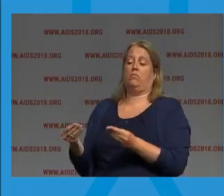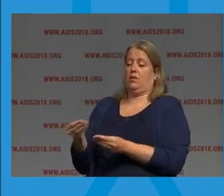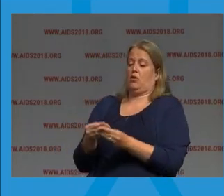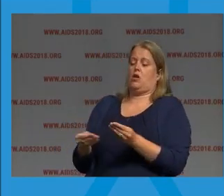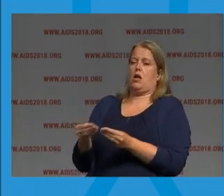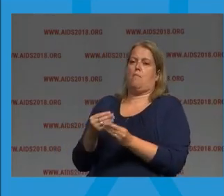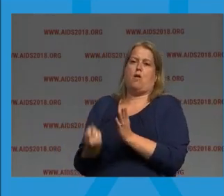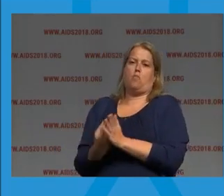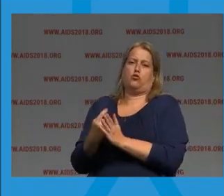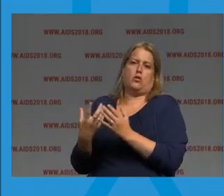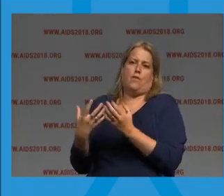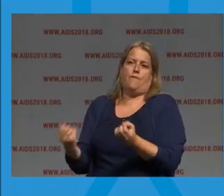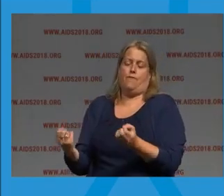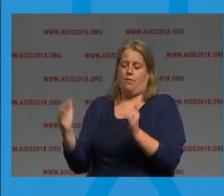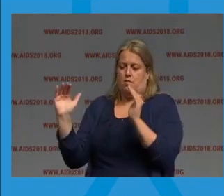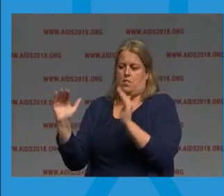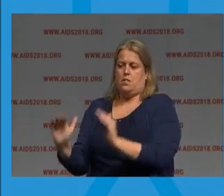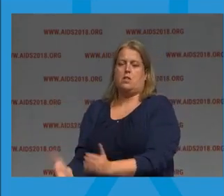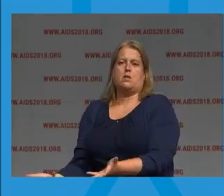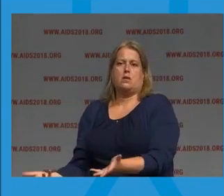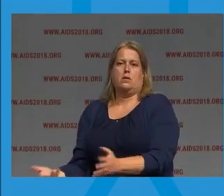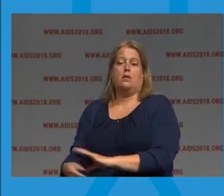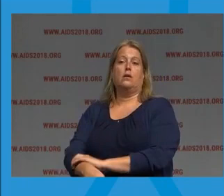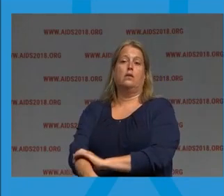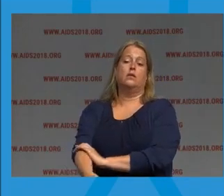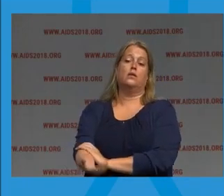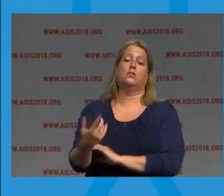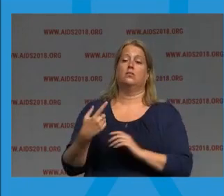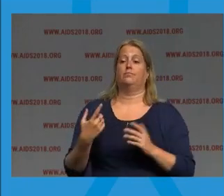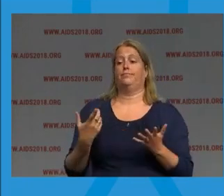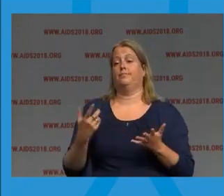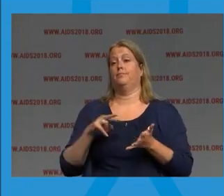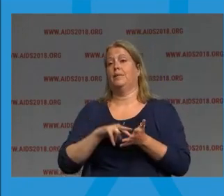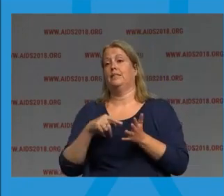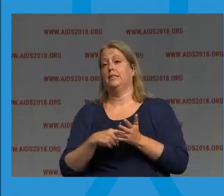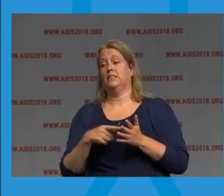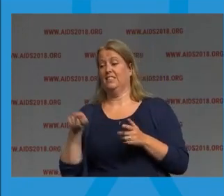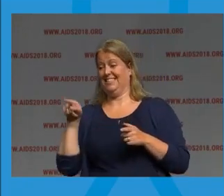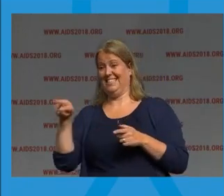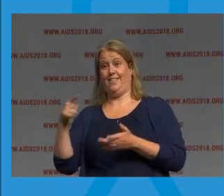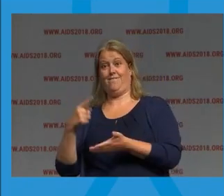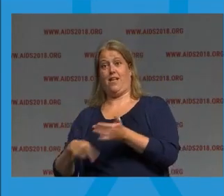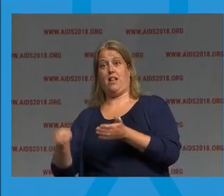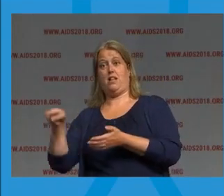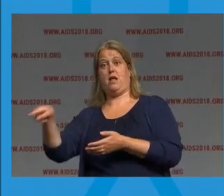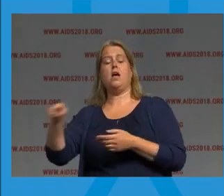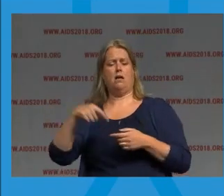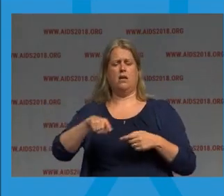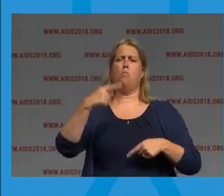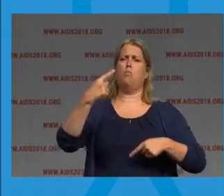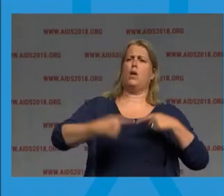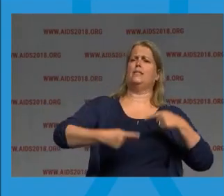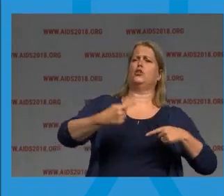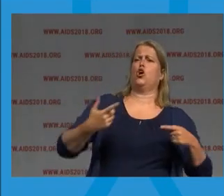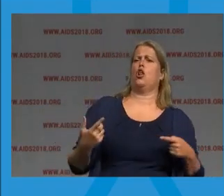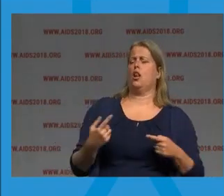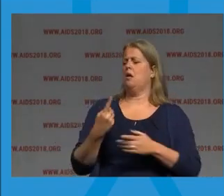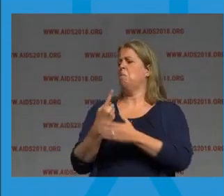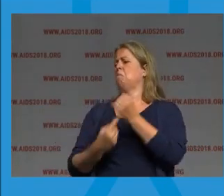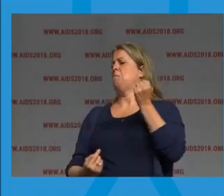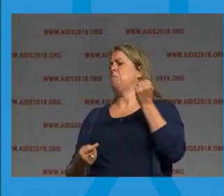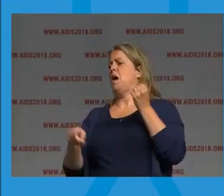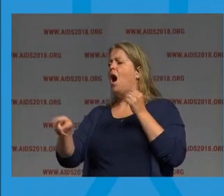opportunity. In other words, the failure is political. A failure to see key